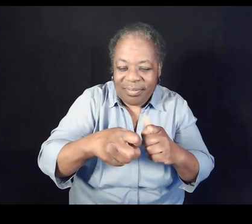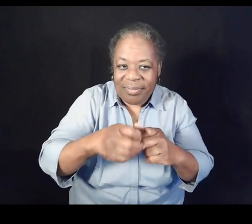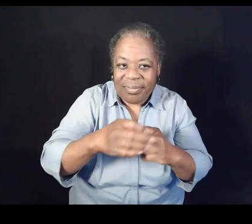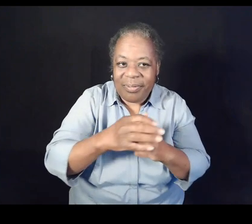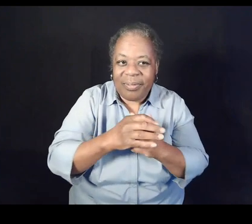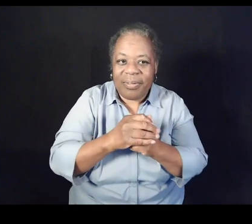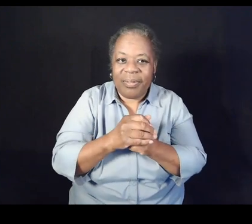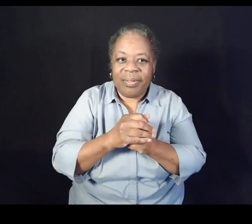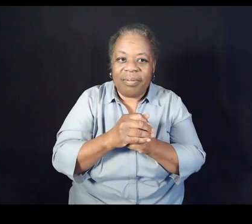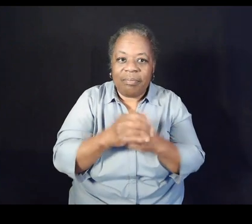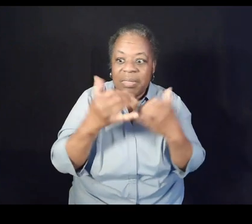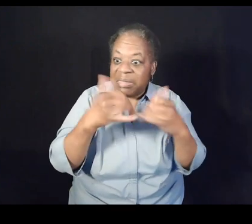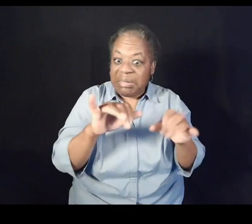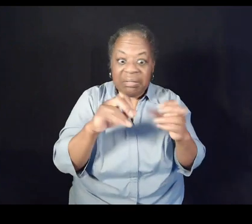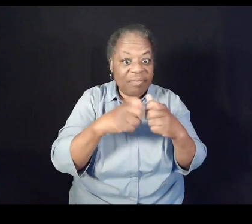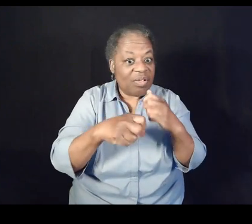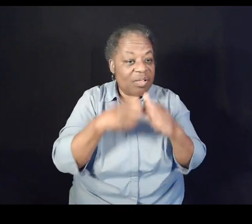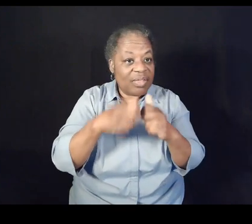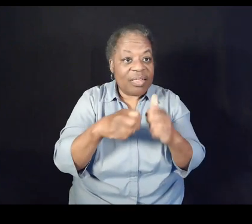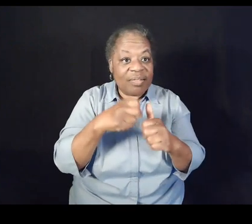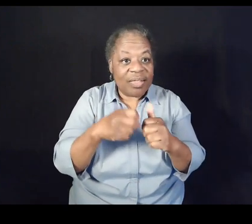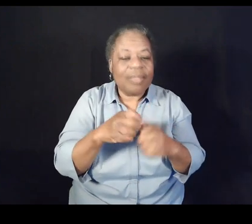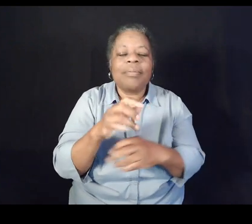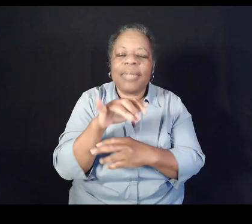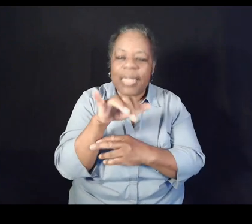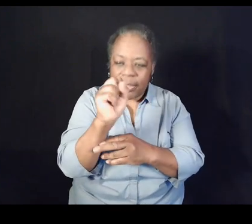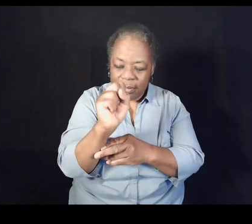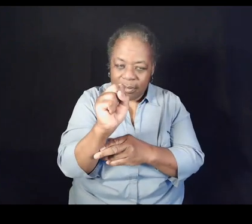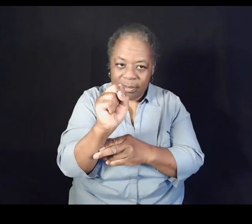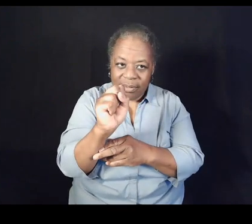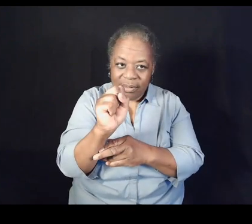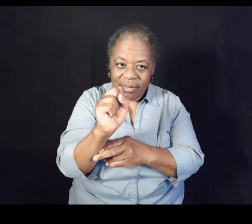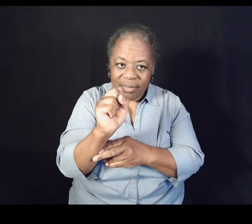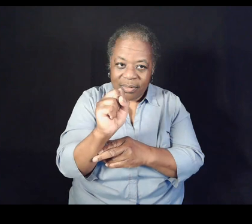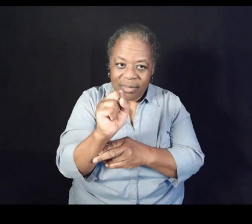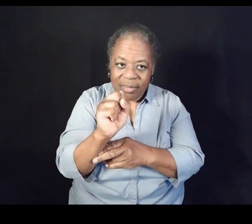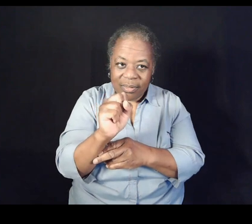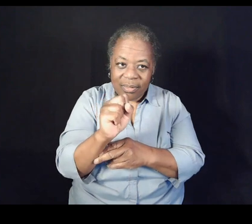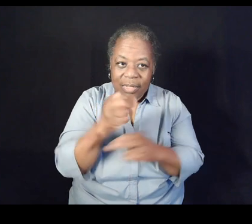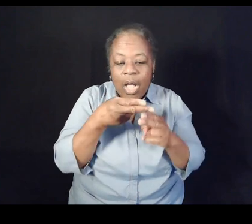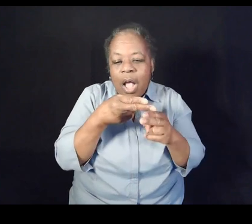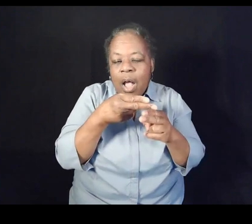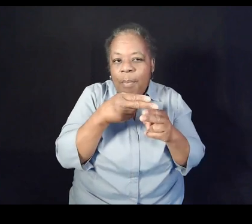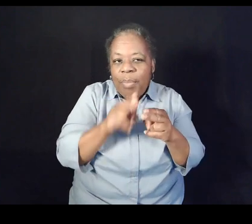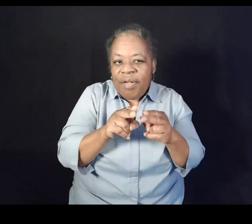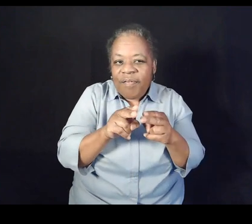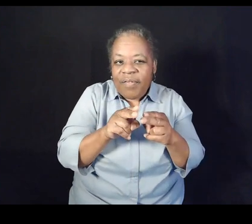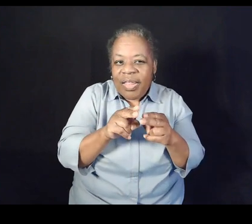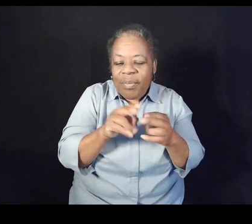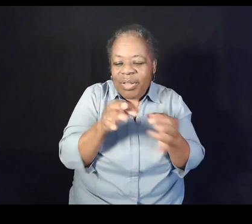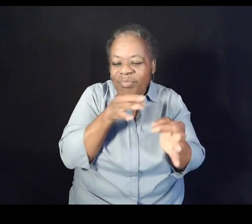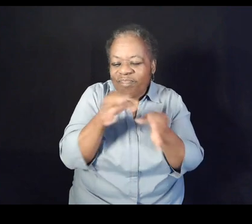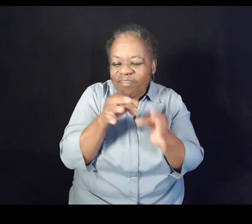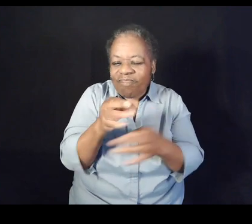Are there still difficulties? Yes. And briefly, I'd like to talk about two of them.